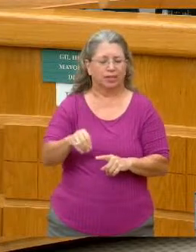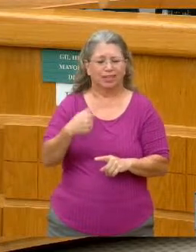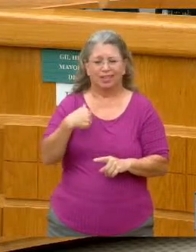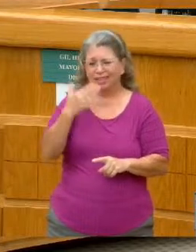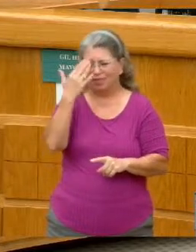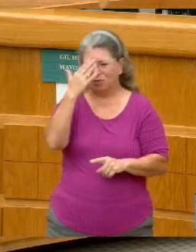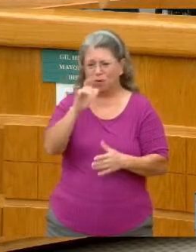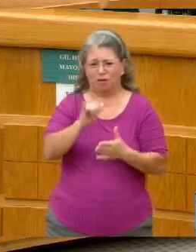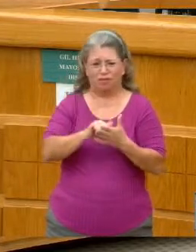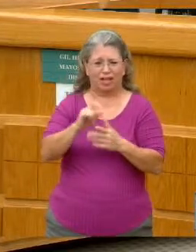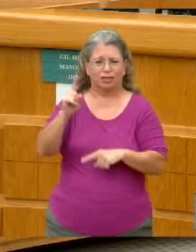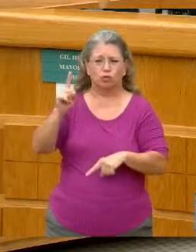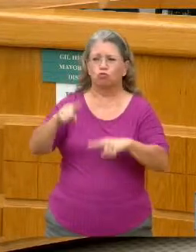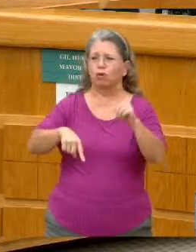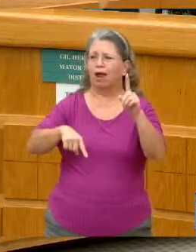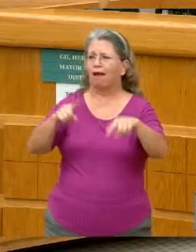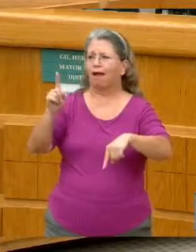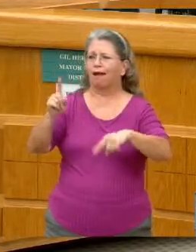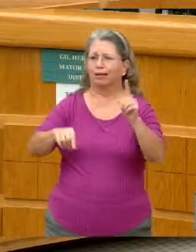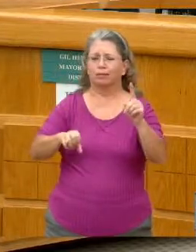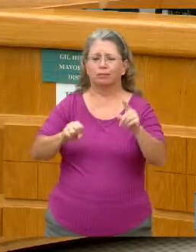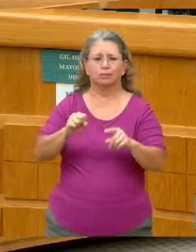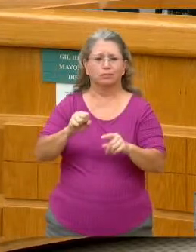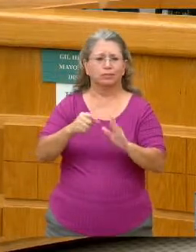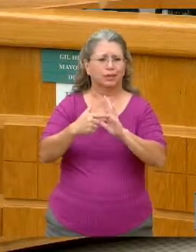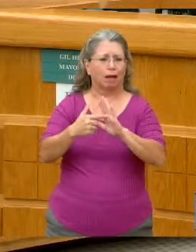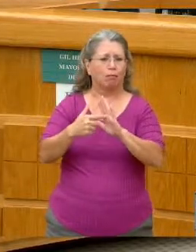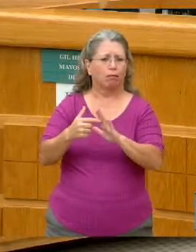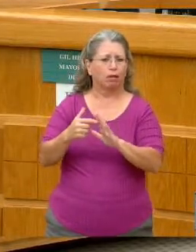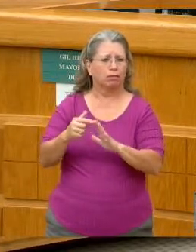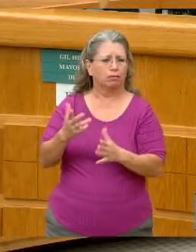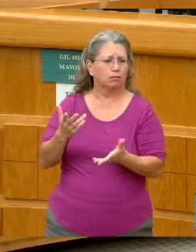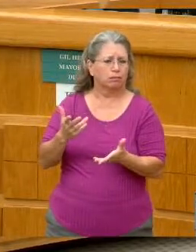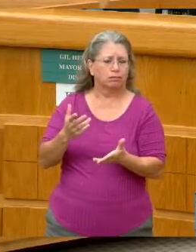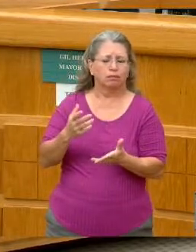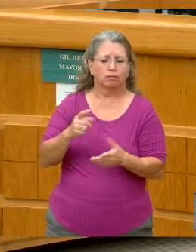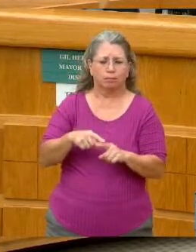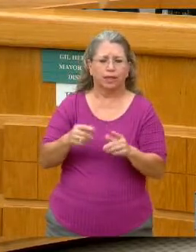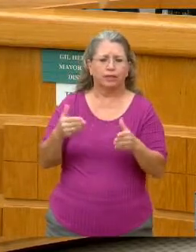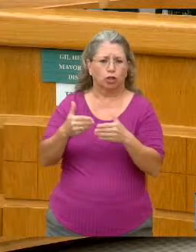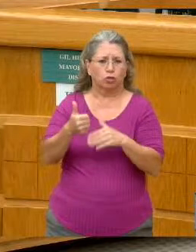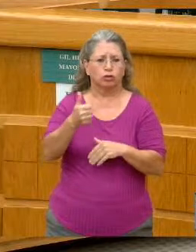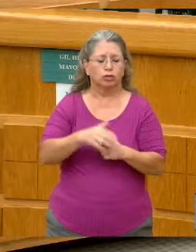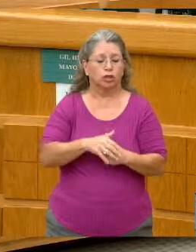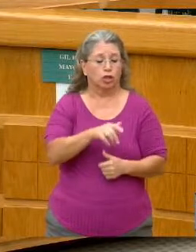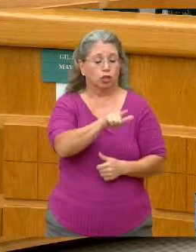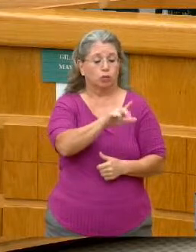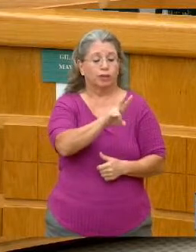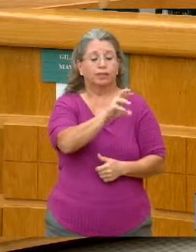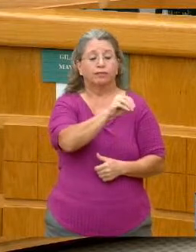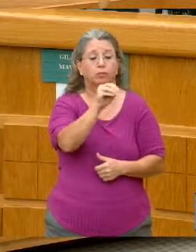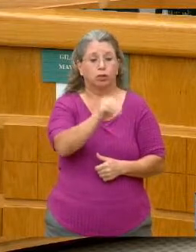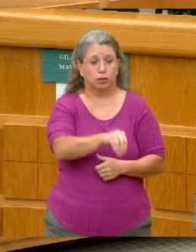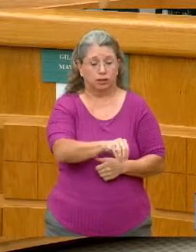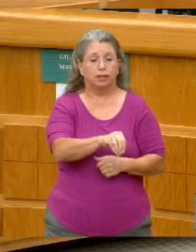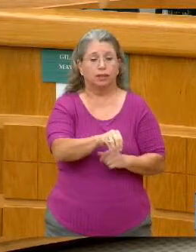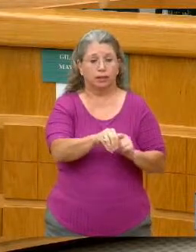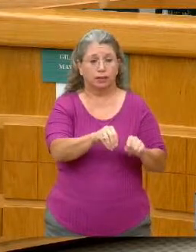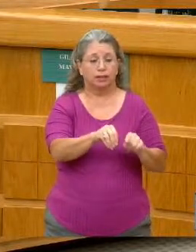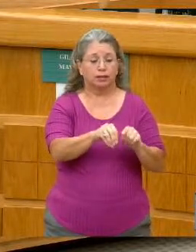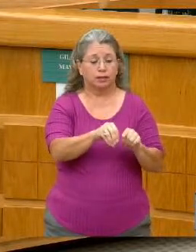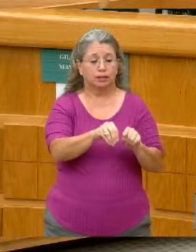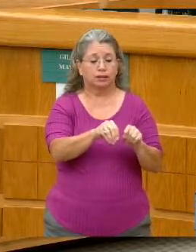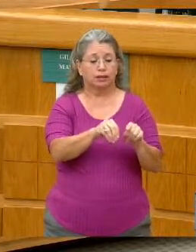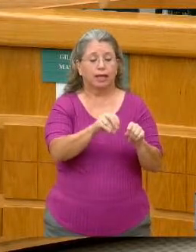random sample of the coastal bend, but it's closer to a random sample than this. The 27% is coming from